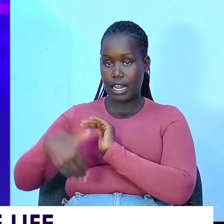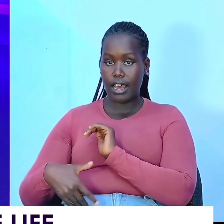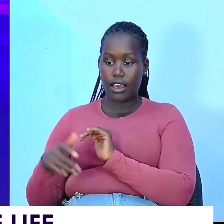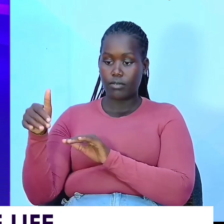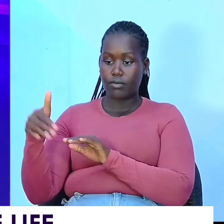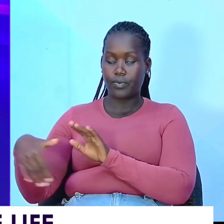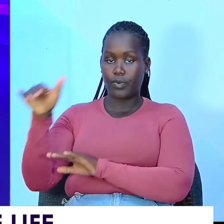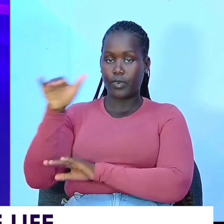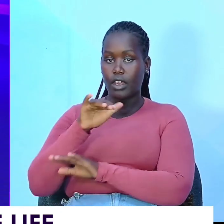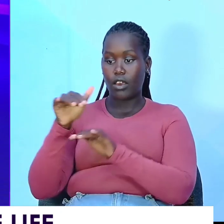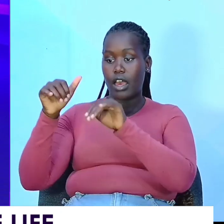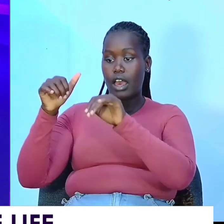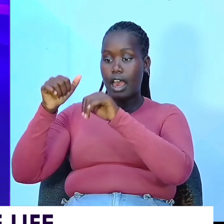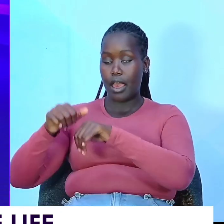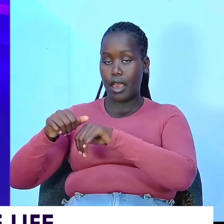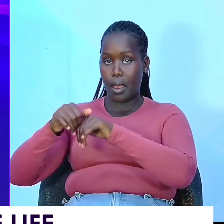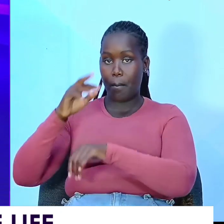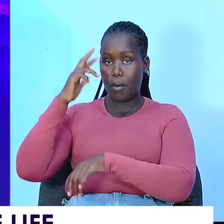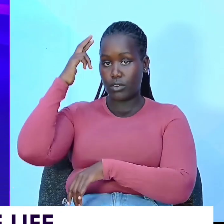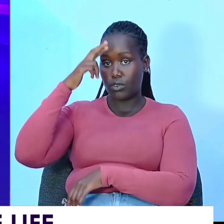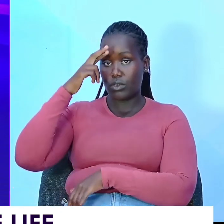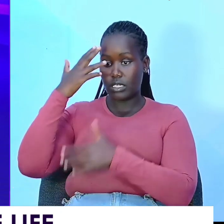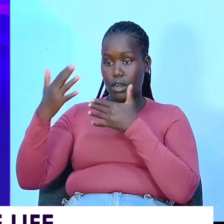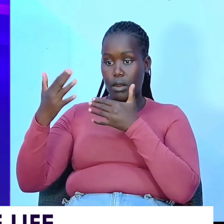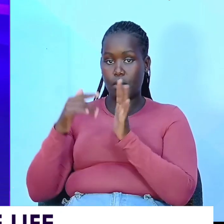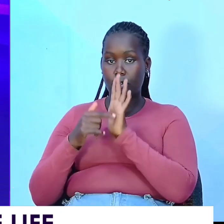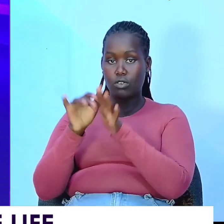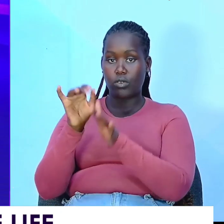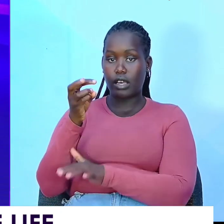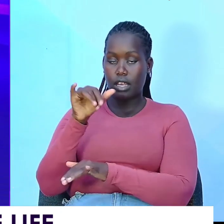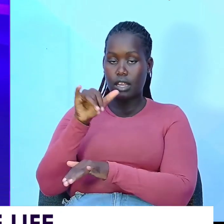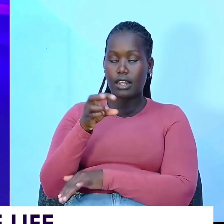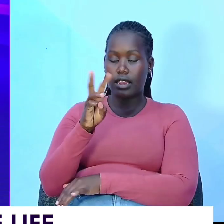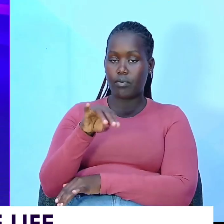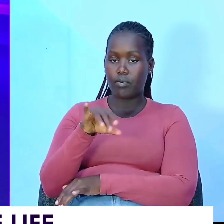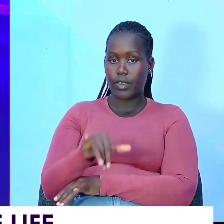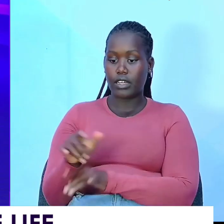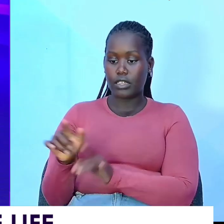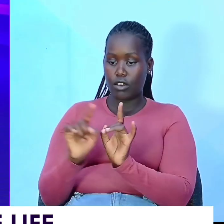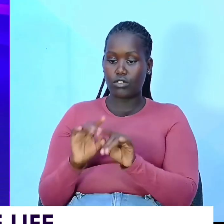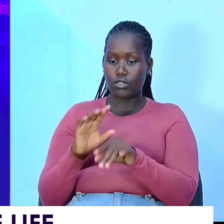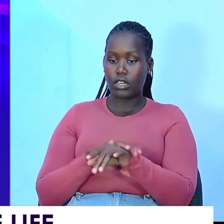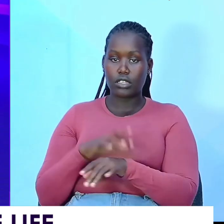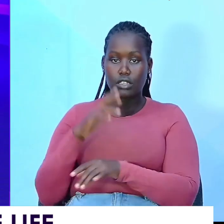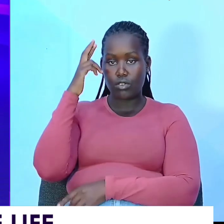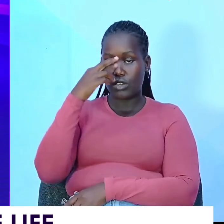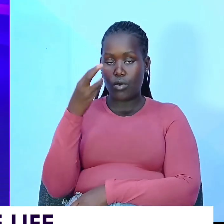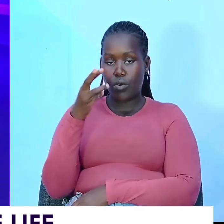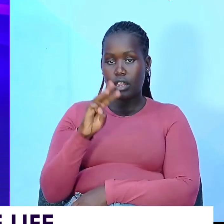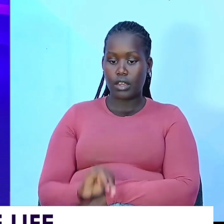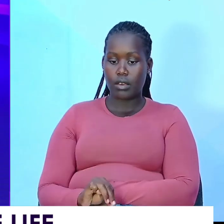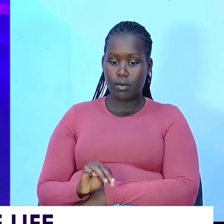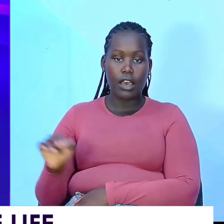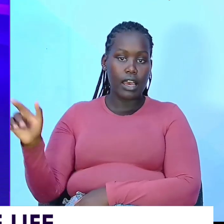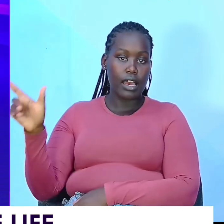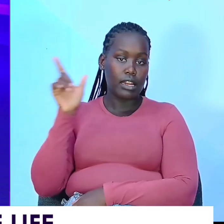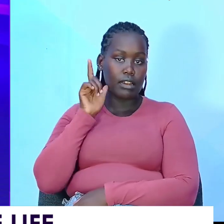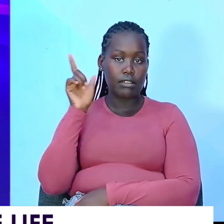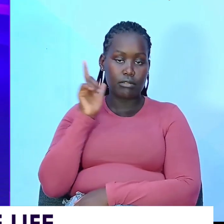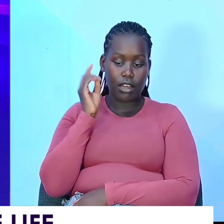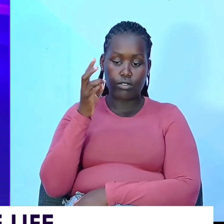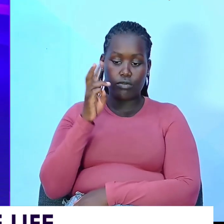reason, and maybe by showing them that, and now getting to actually reasoning with them and listening to them